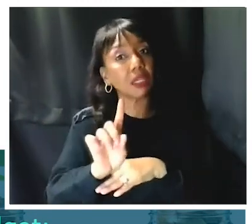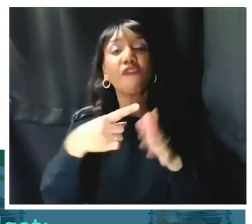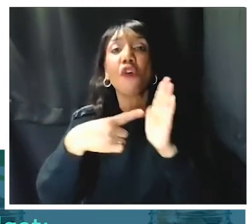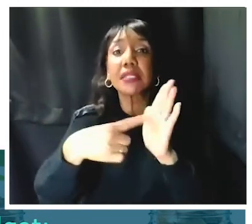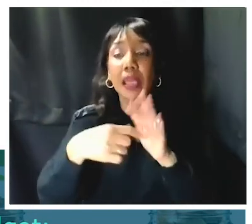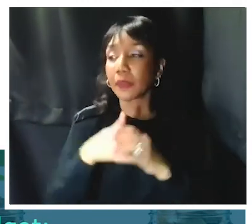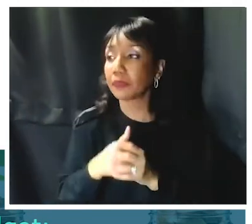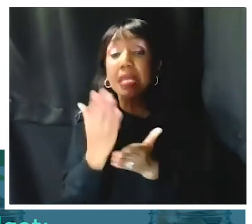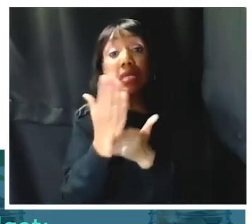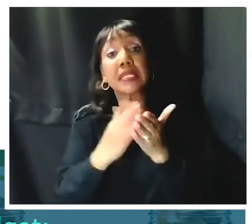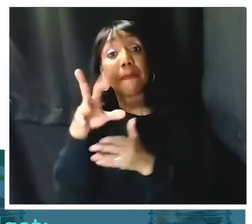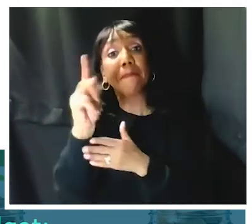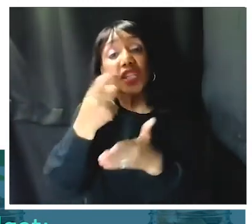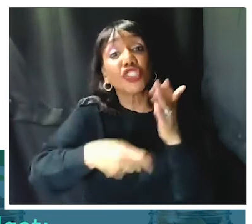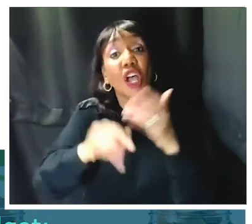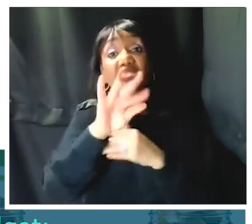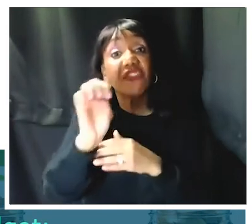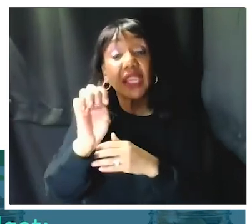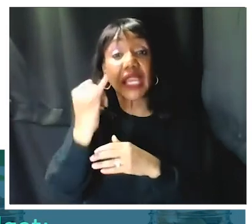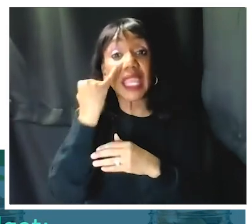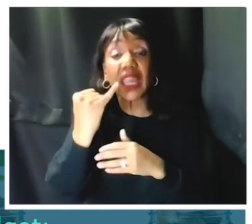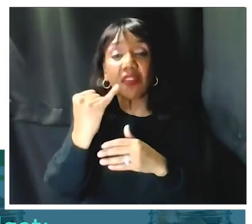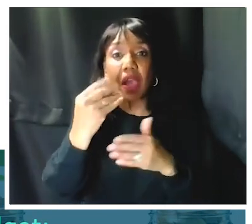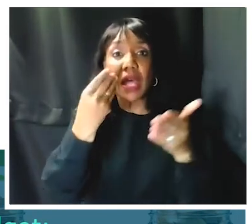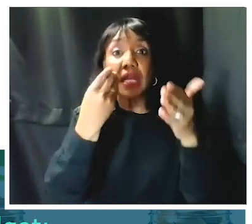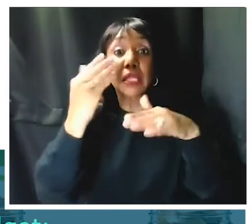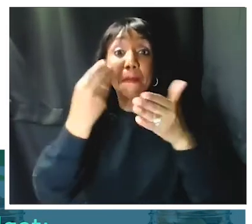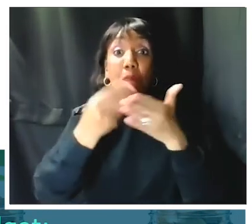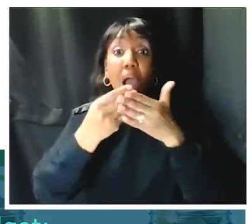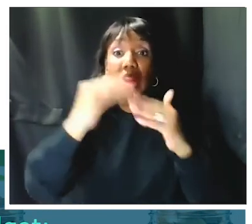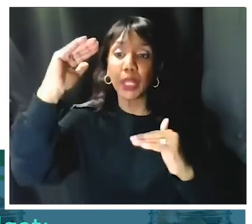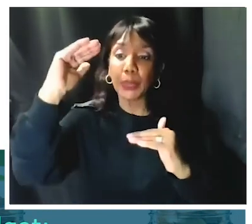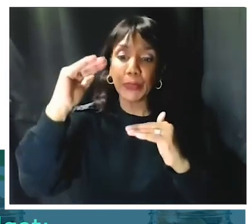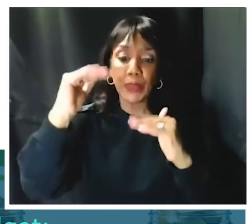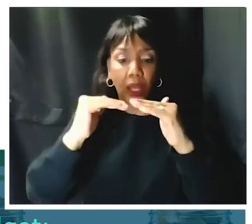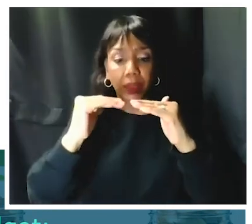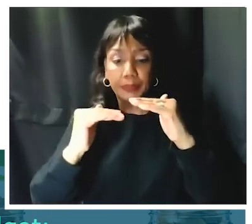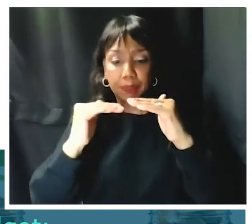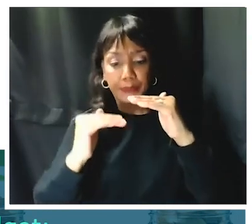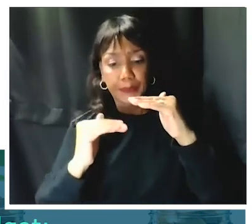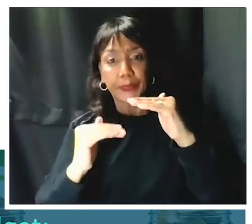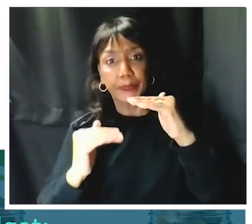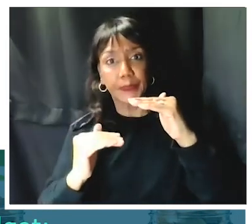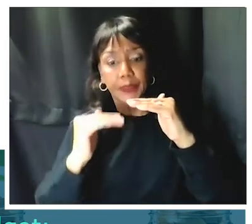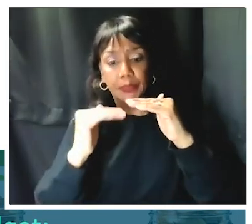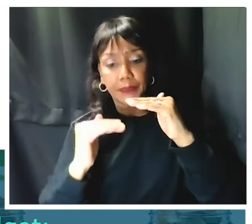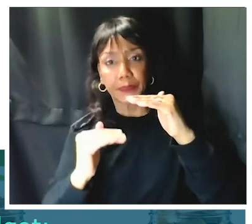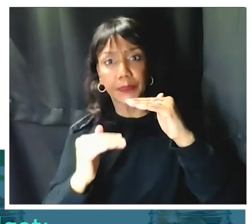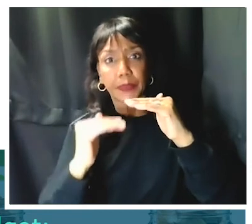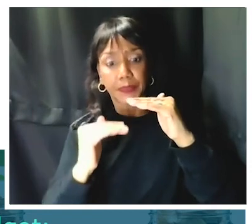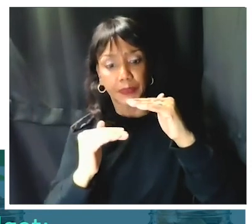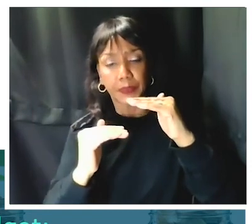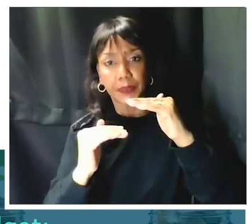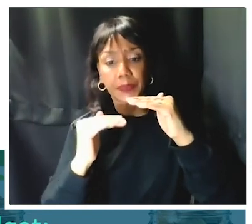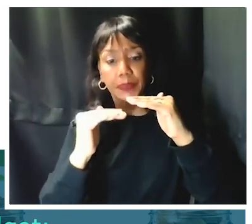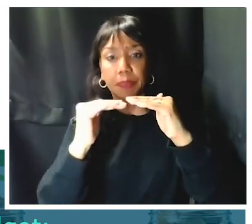An example, some banks charge a fee if you do not have a certain amount of money in your savings account at the time they review